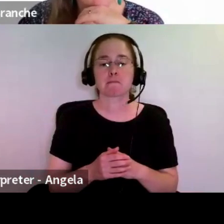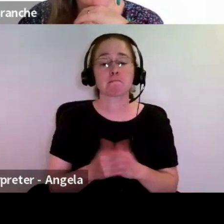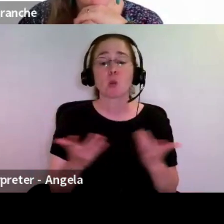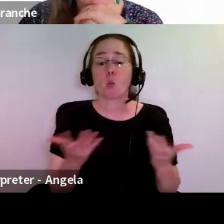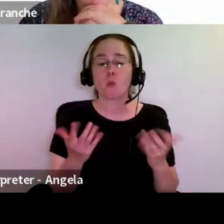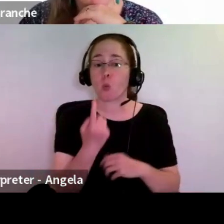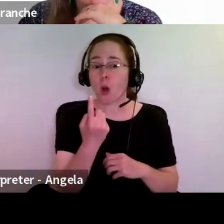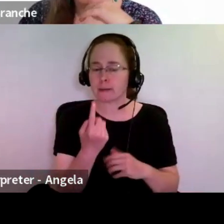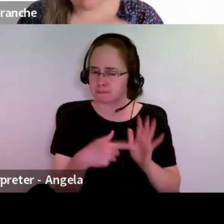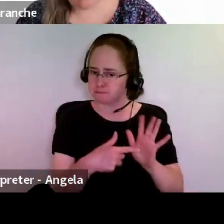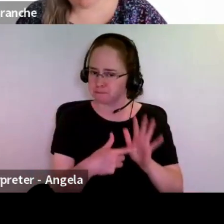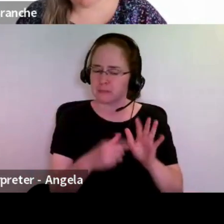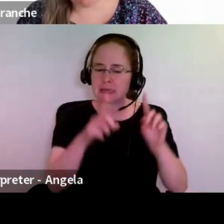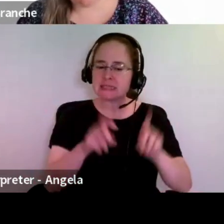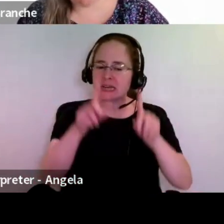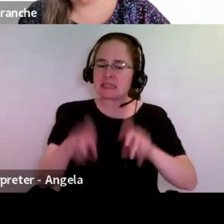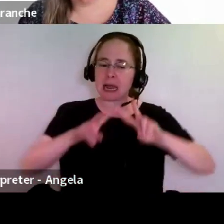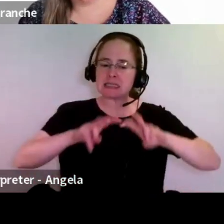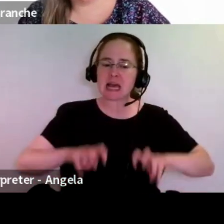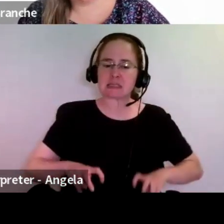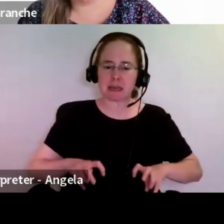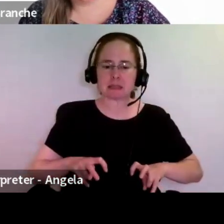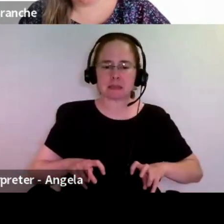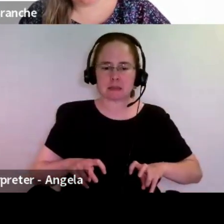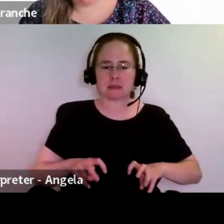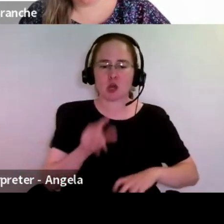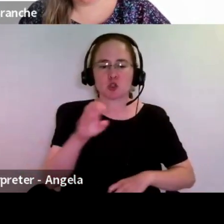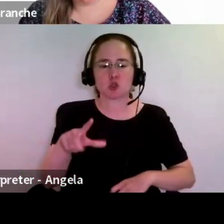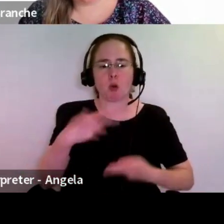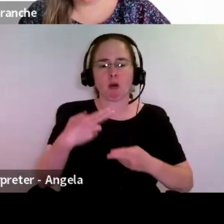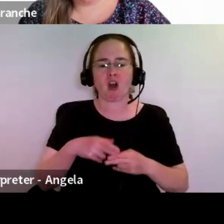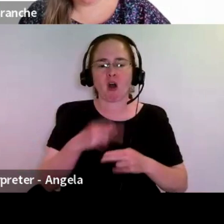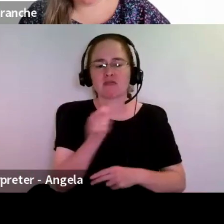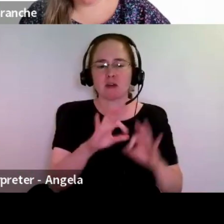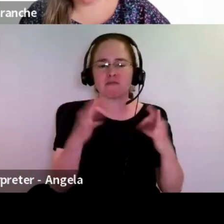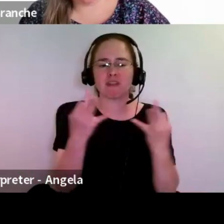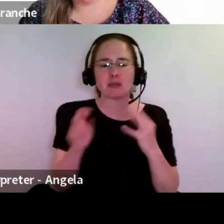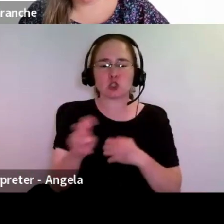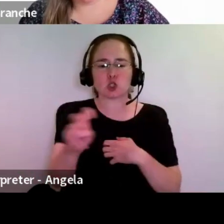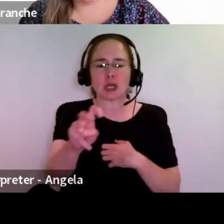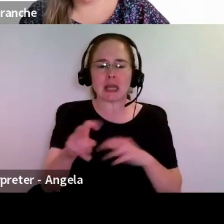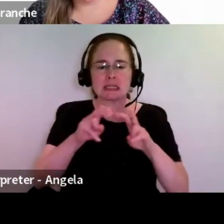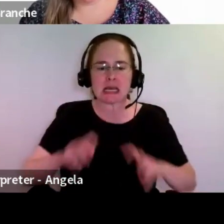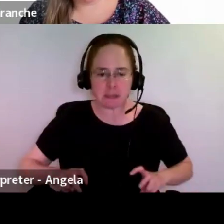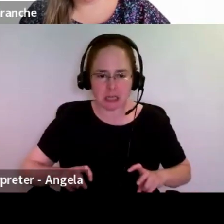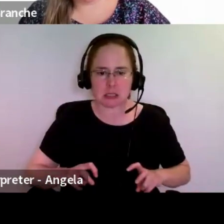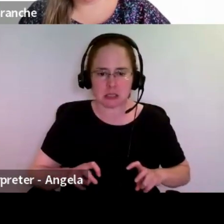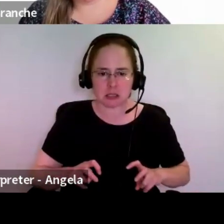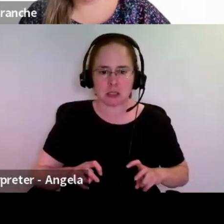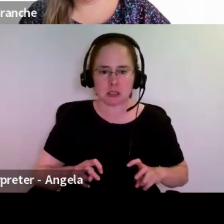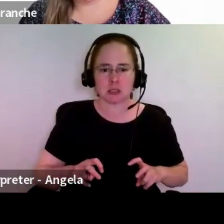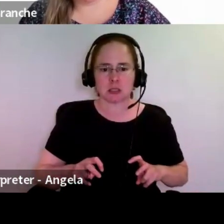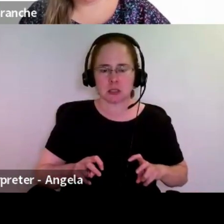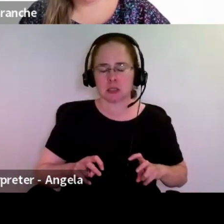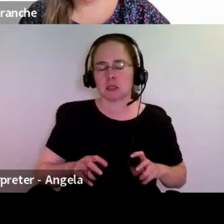testing out an assessment instrument called the Family Journey Assessment to be able